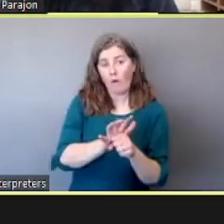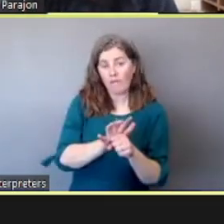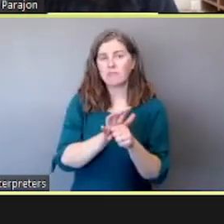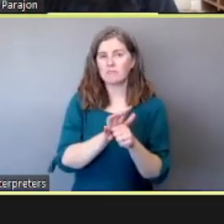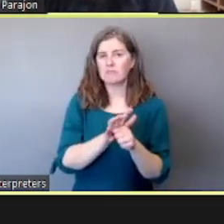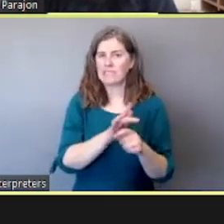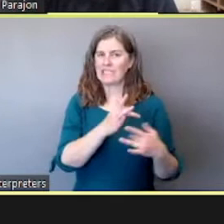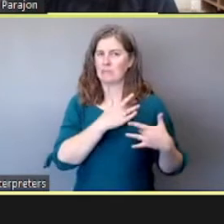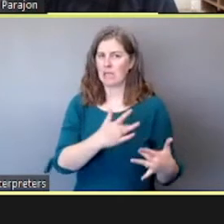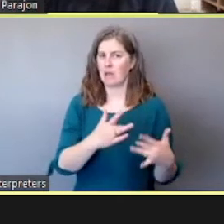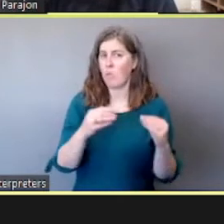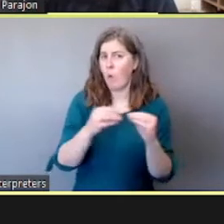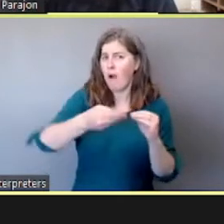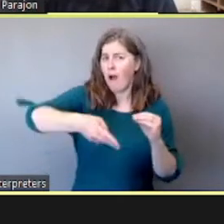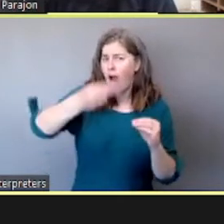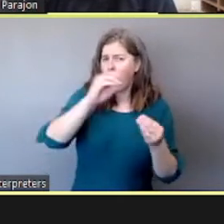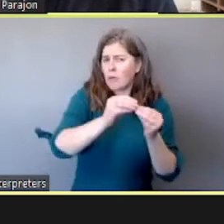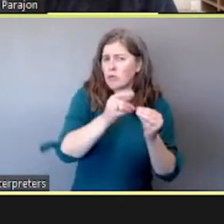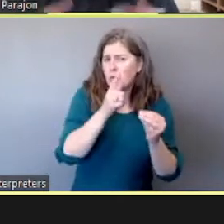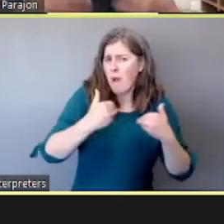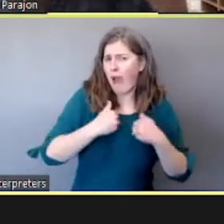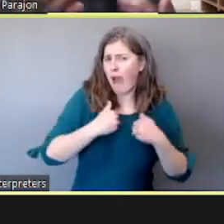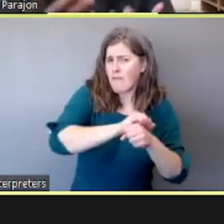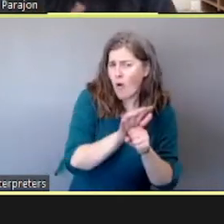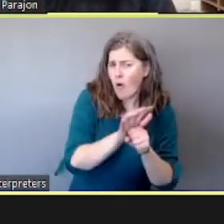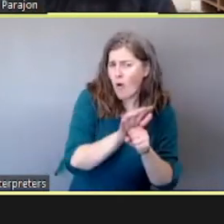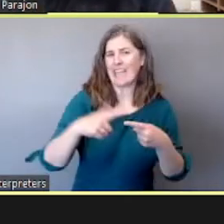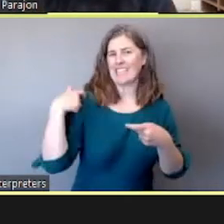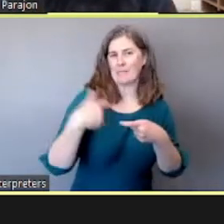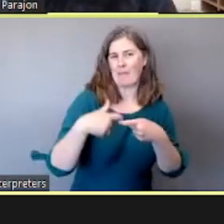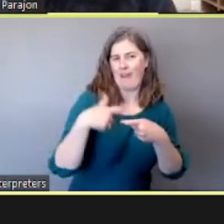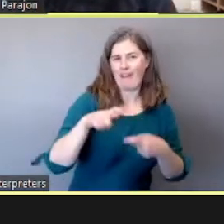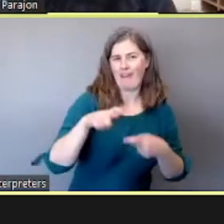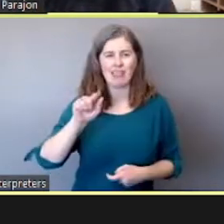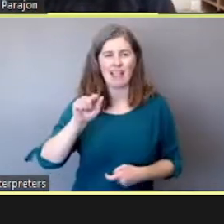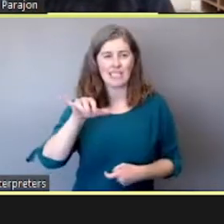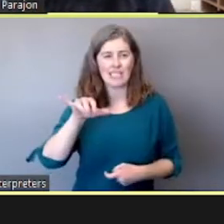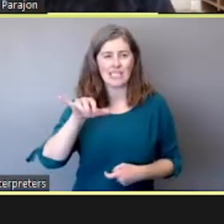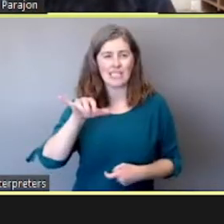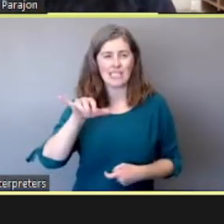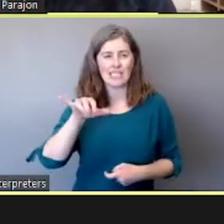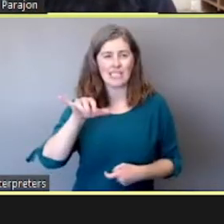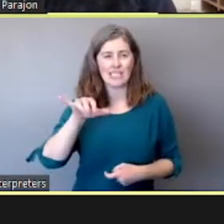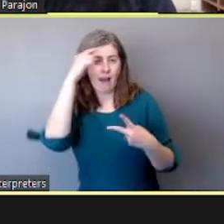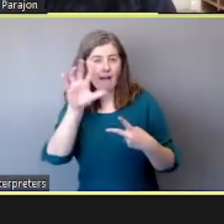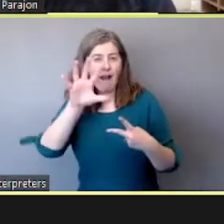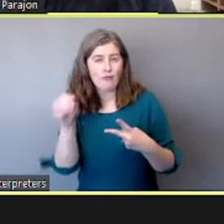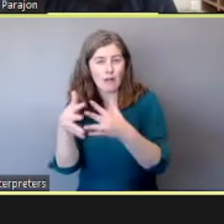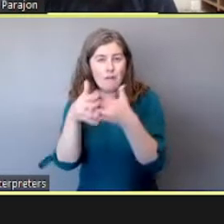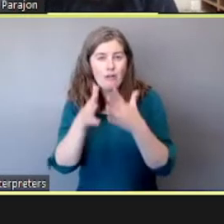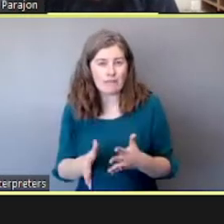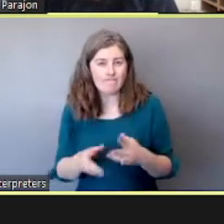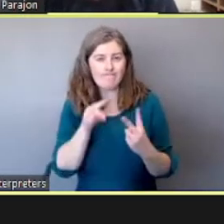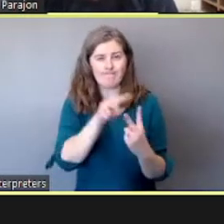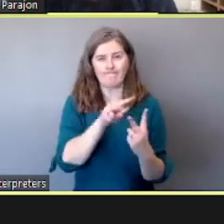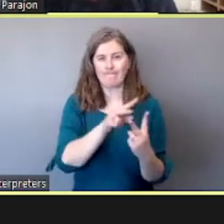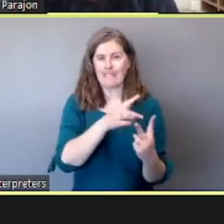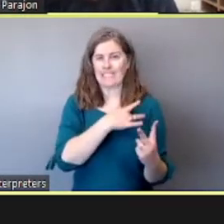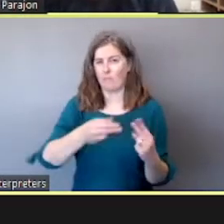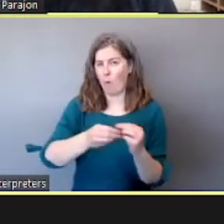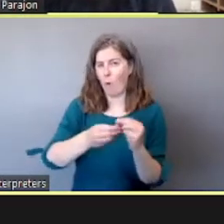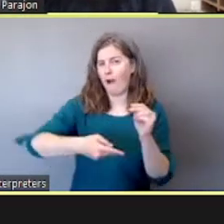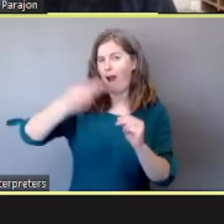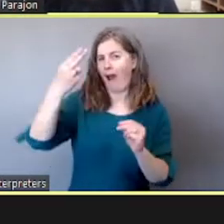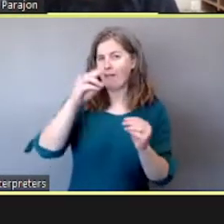are currently the highest for Hispanic and Latino populations, as well as African American populations, as you can see from the